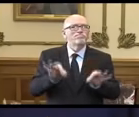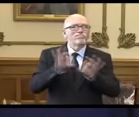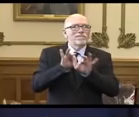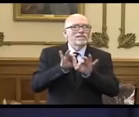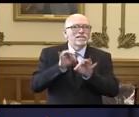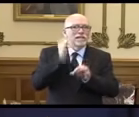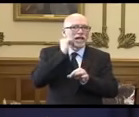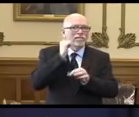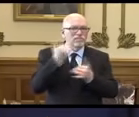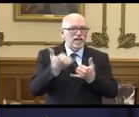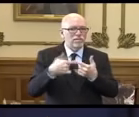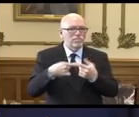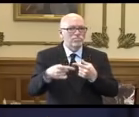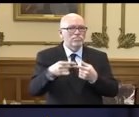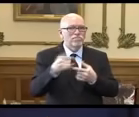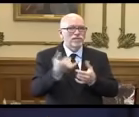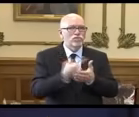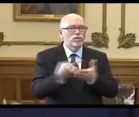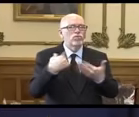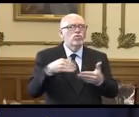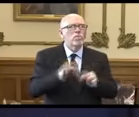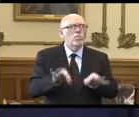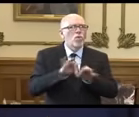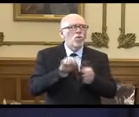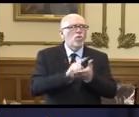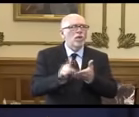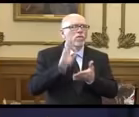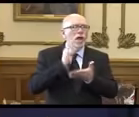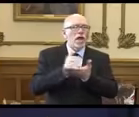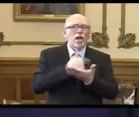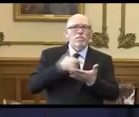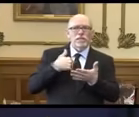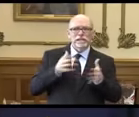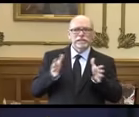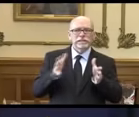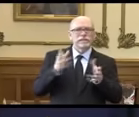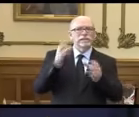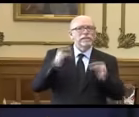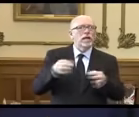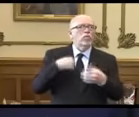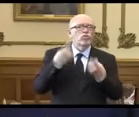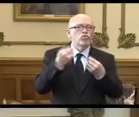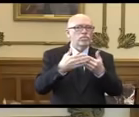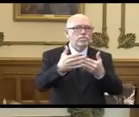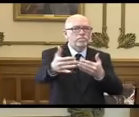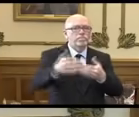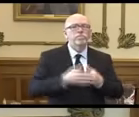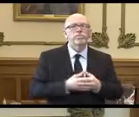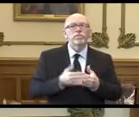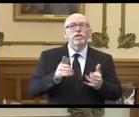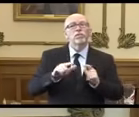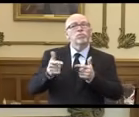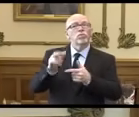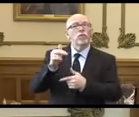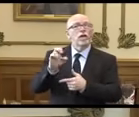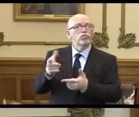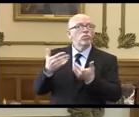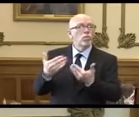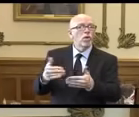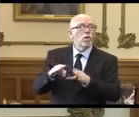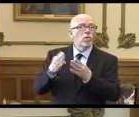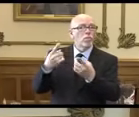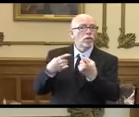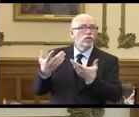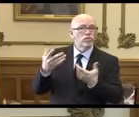days ahead that will help orient us and point us as we move forward. And with that, Rachel, we'll get right to the